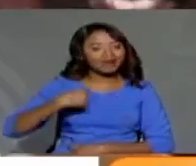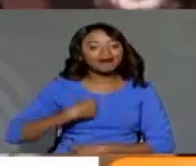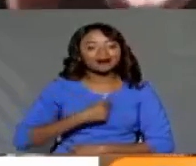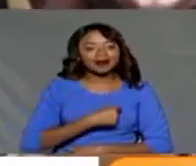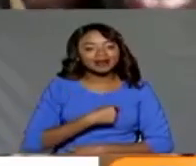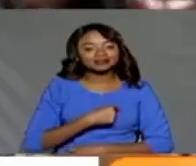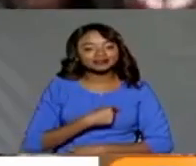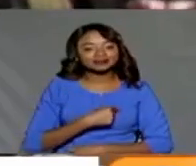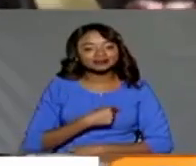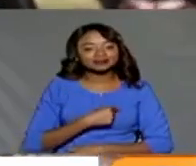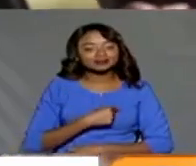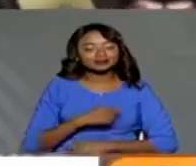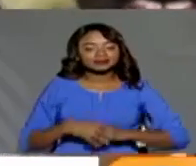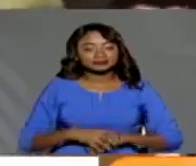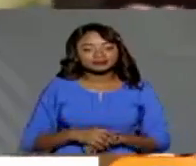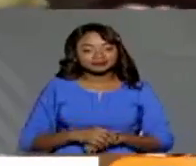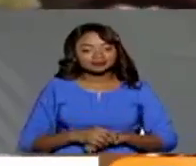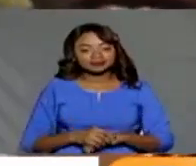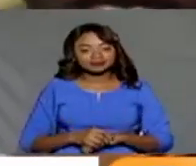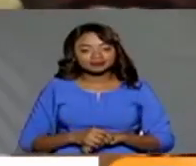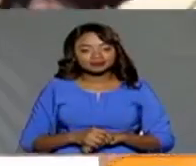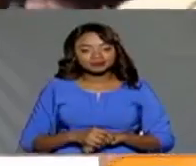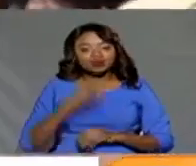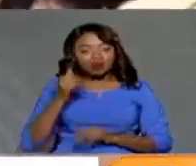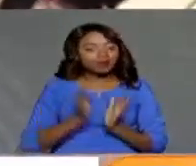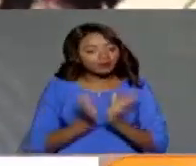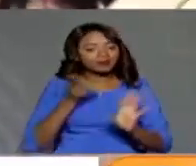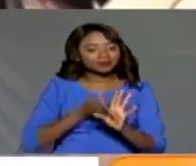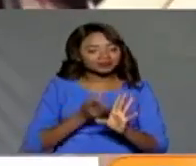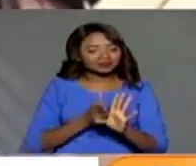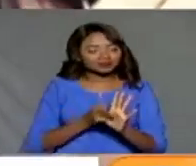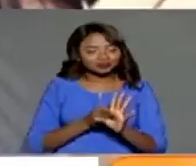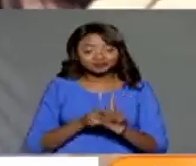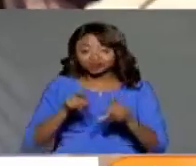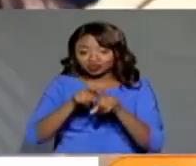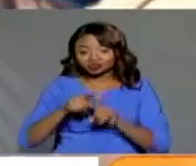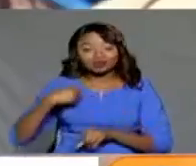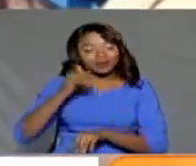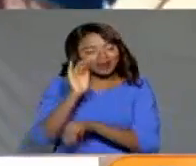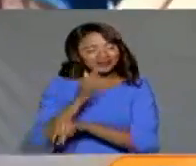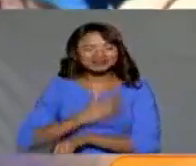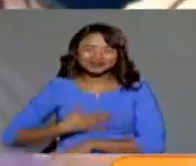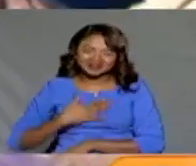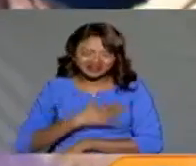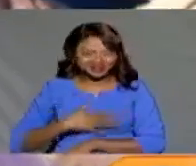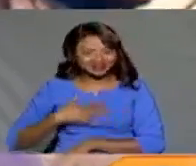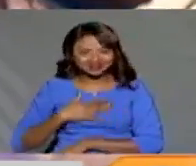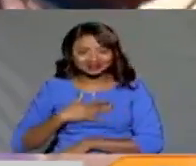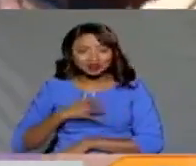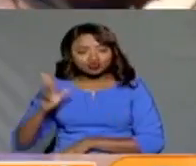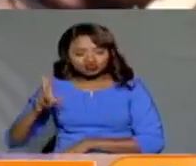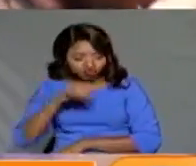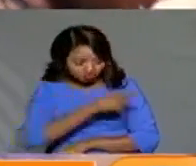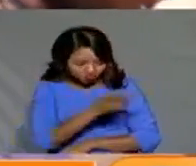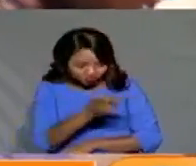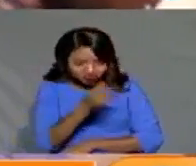pesa yenye tulitumiwa kwa public participation. Kwa hivyo mimi naunga president hii term ipotelewe mbali kabisa, ndio